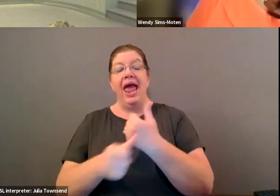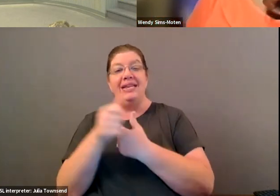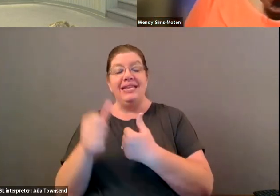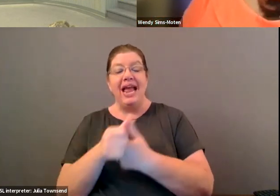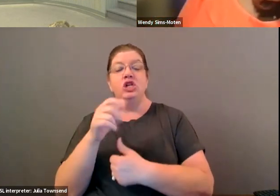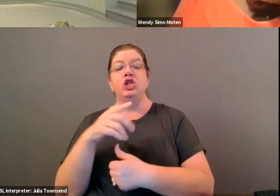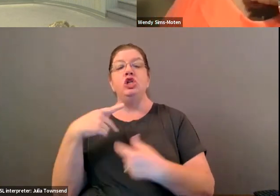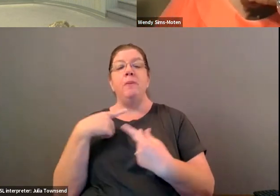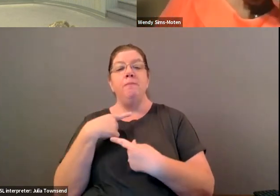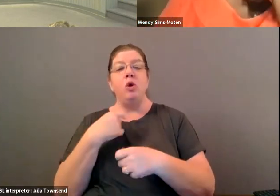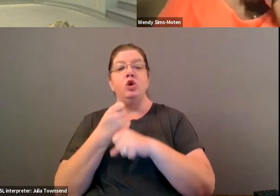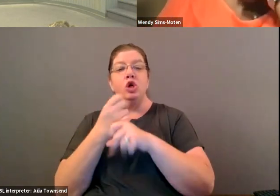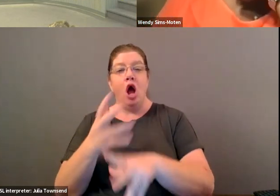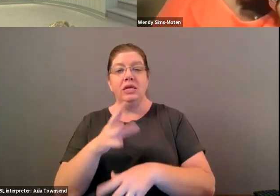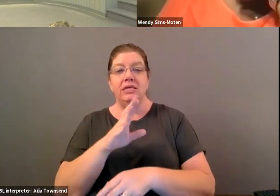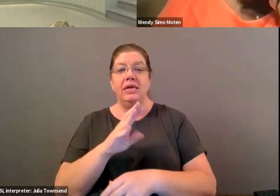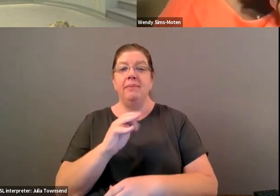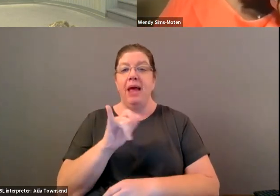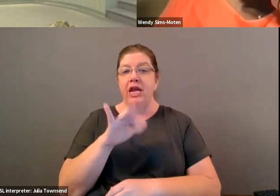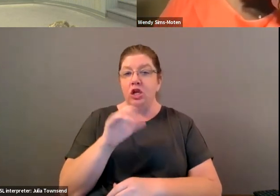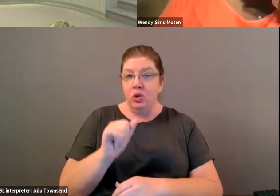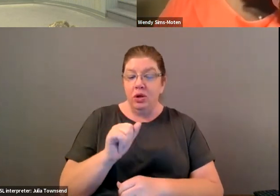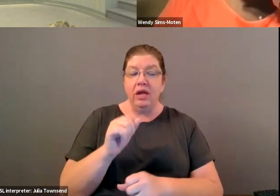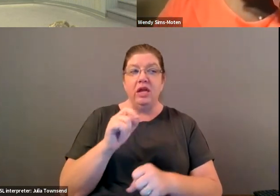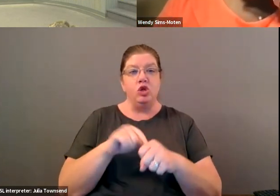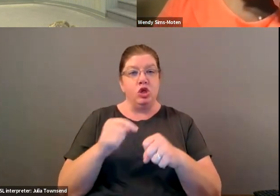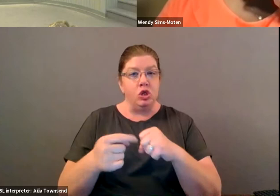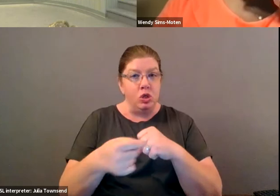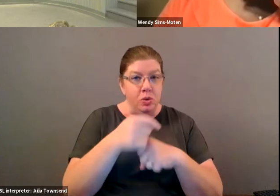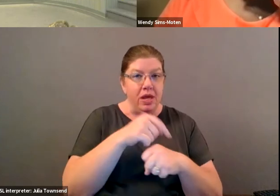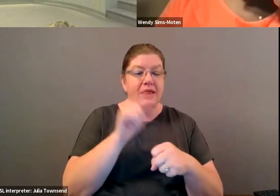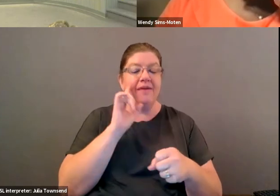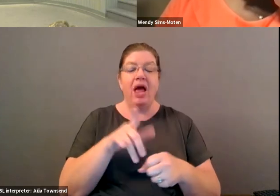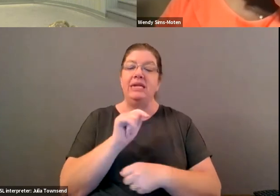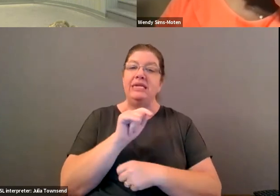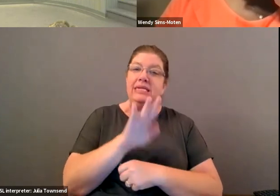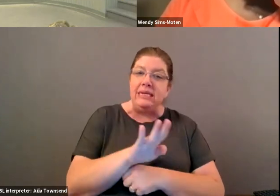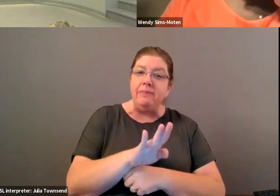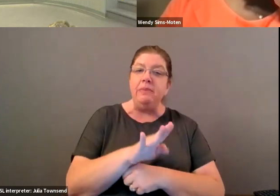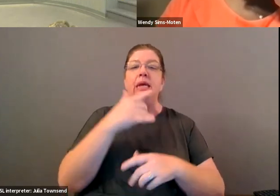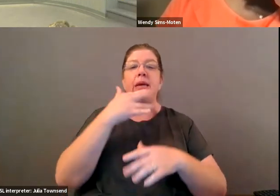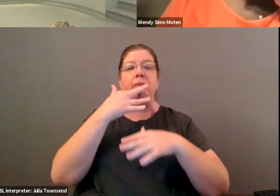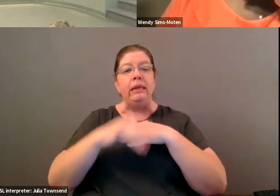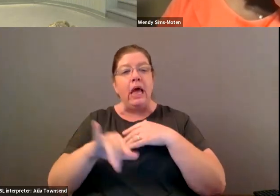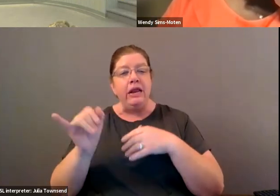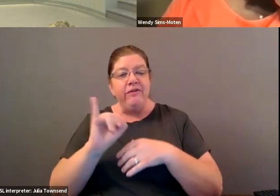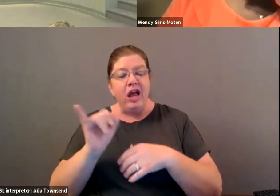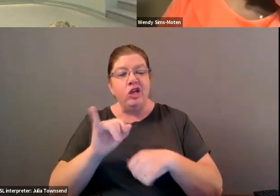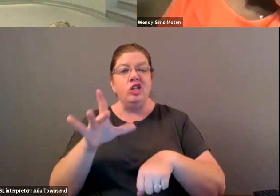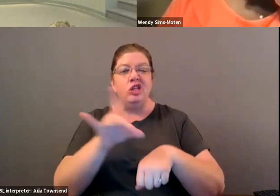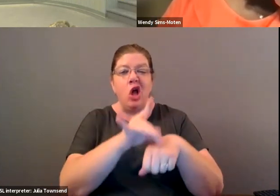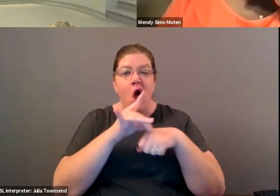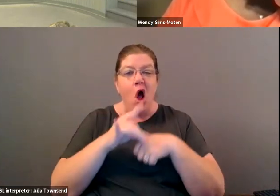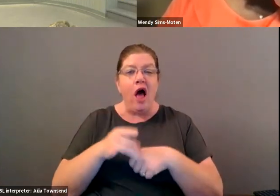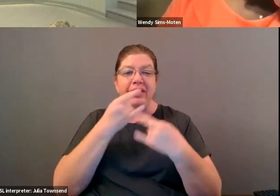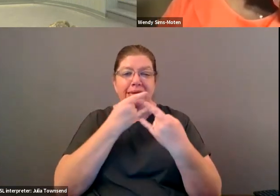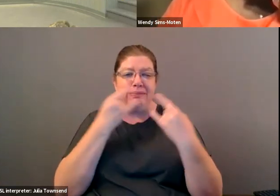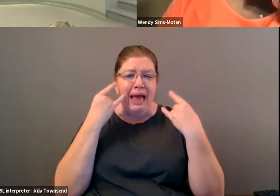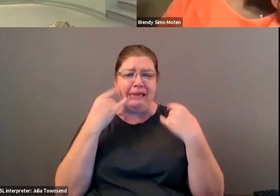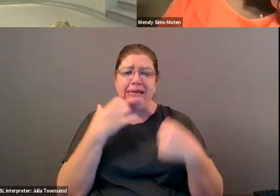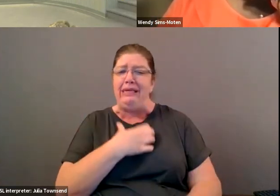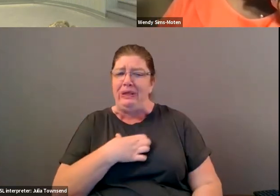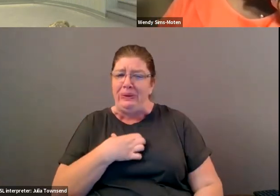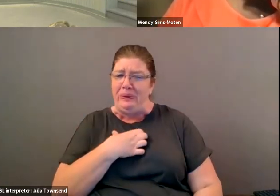bacteria. They also found TB, meningitis, sepsis, and bloodstream infections on these masks. Ew, you know.